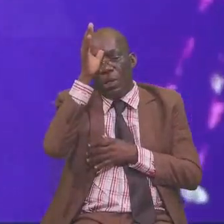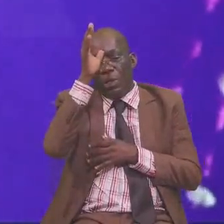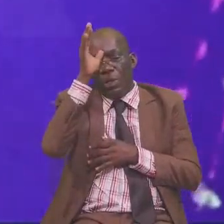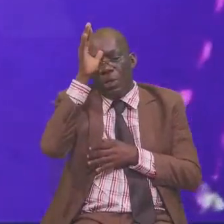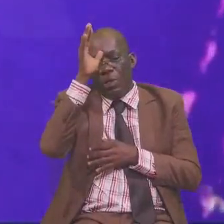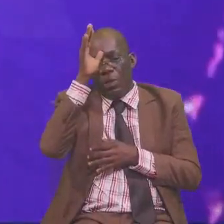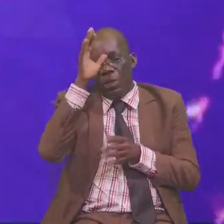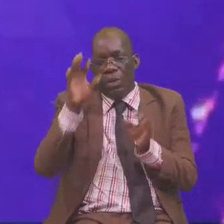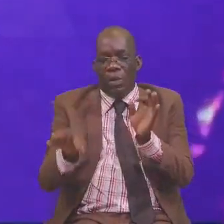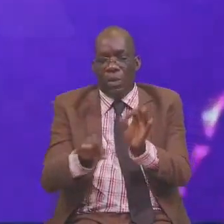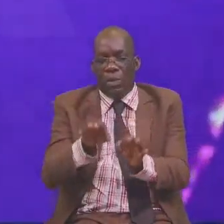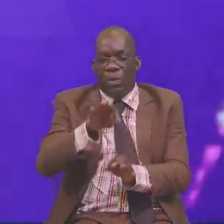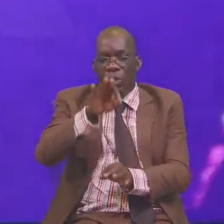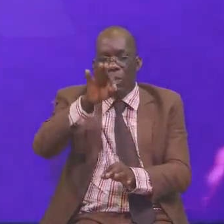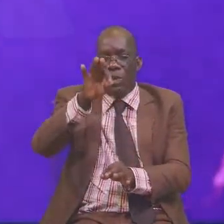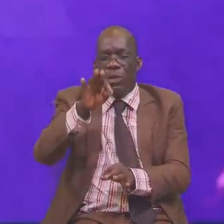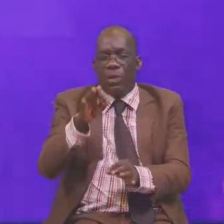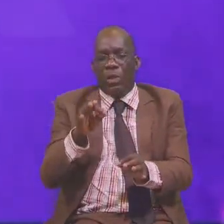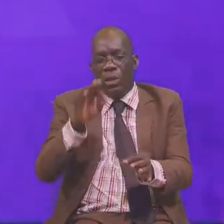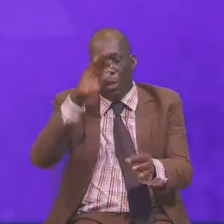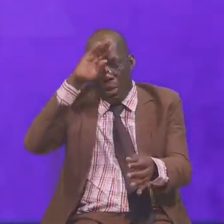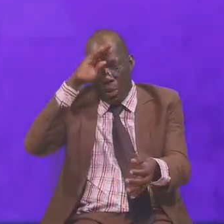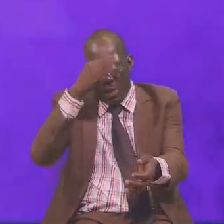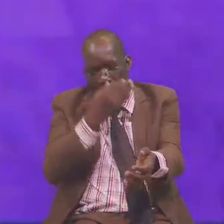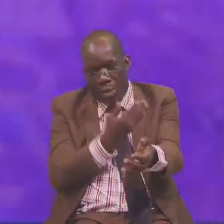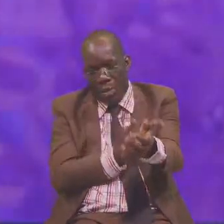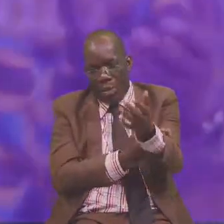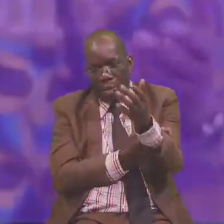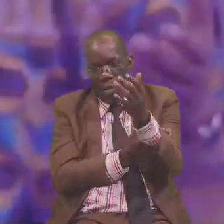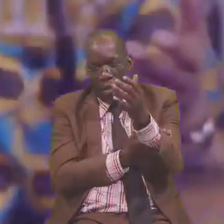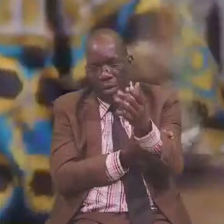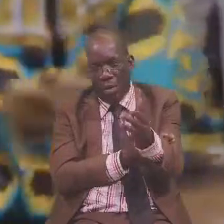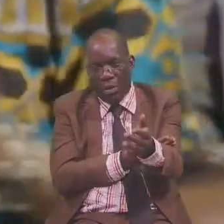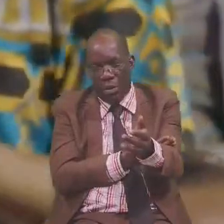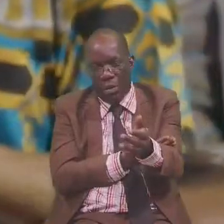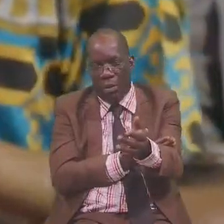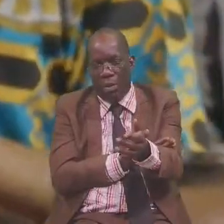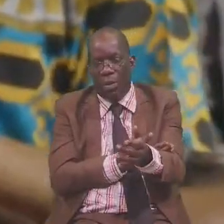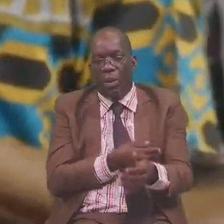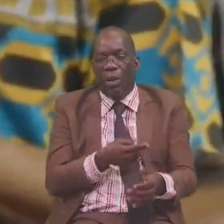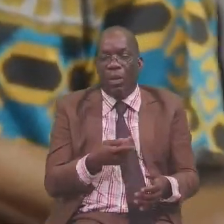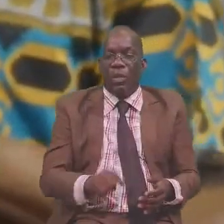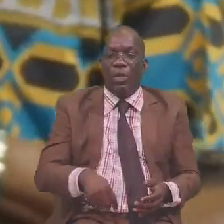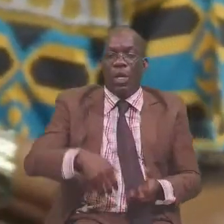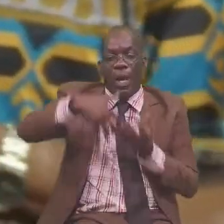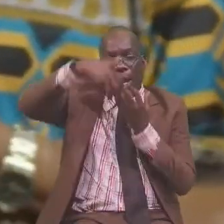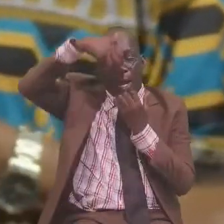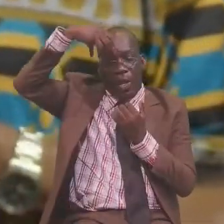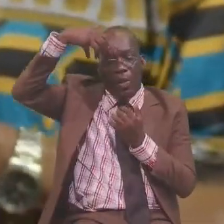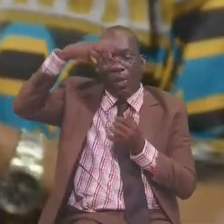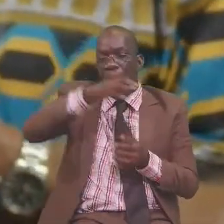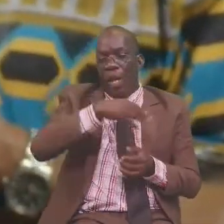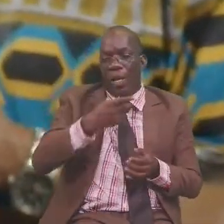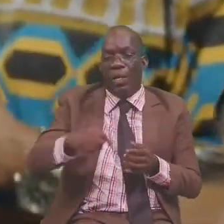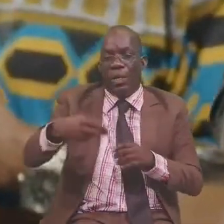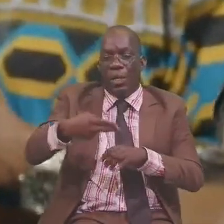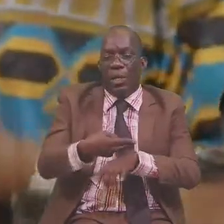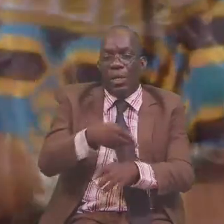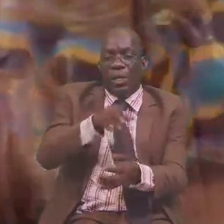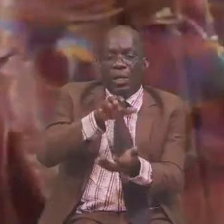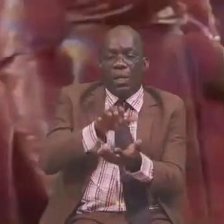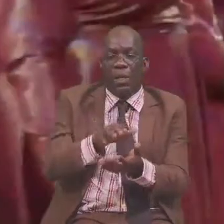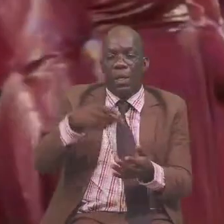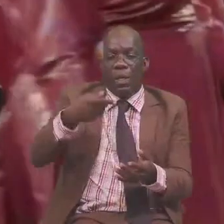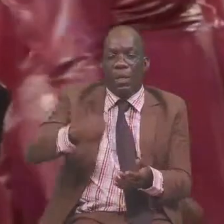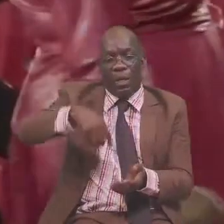Father, Spirit, Son, the Lion and the Lamb,